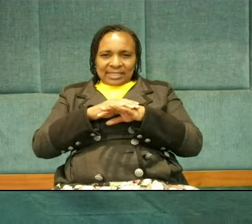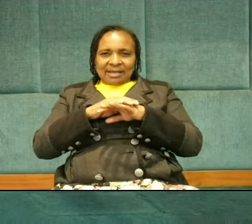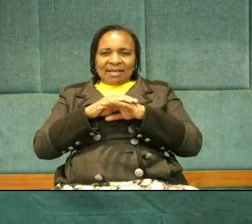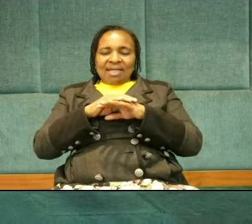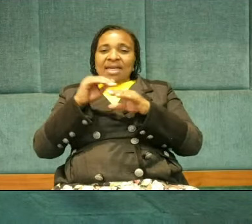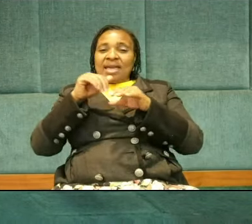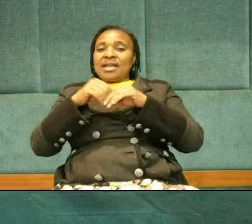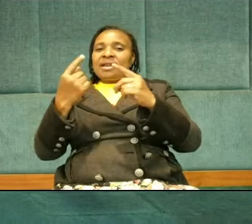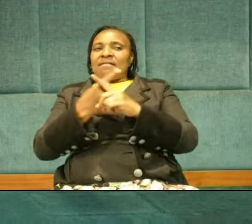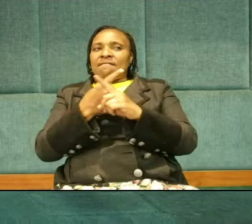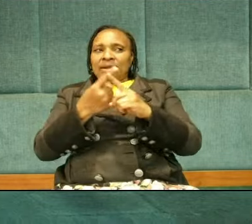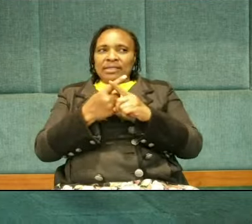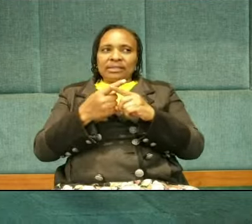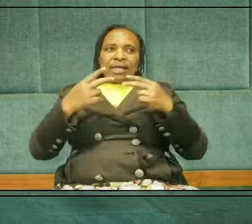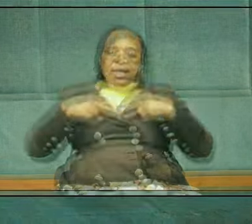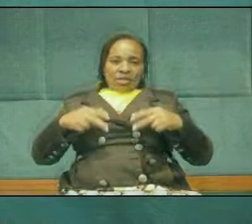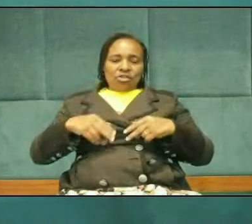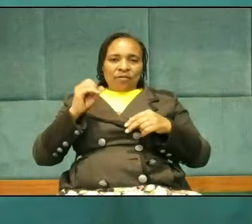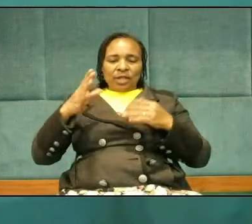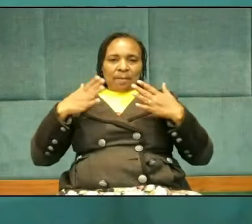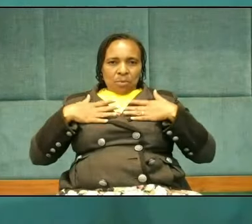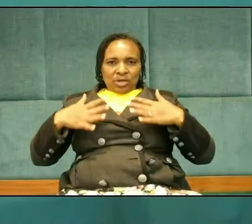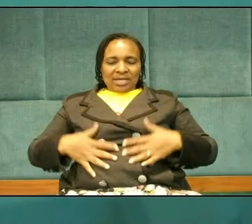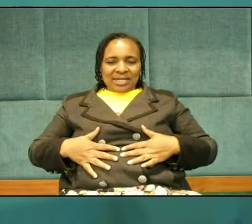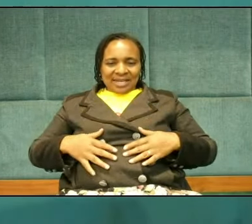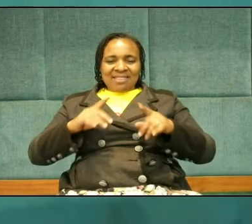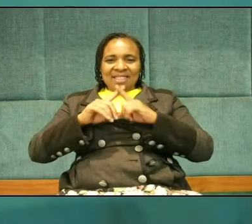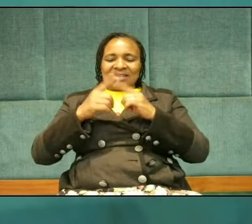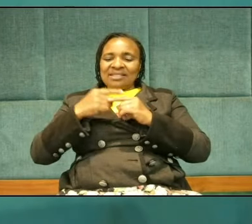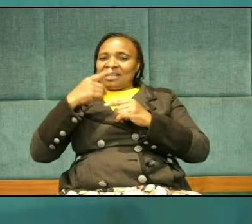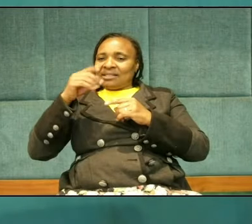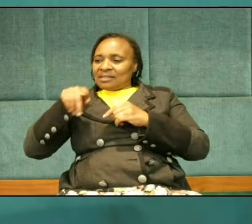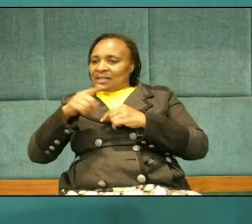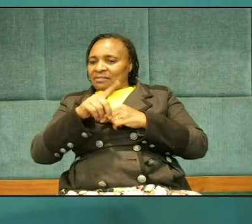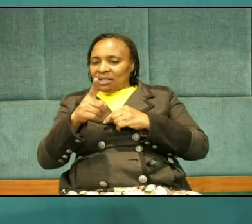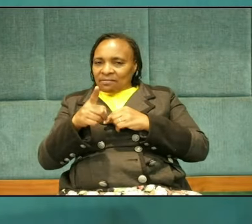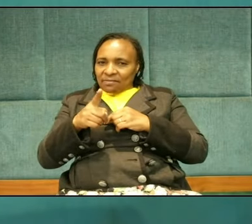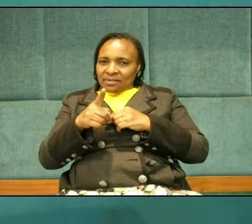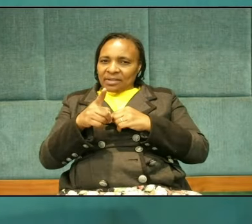with indifference the health of the body, and flatter themselves that